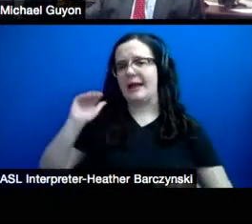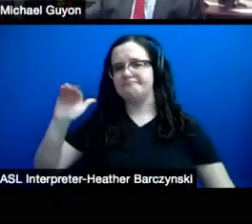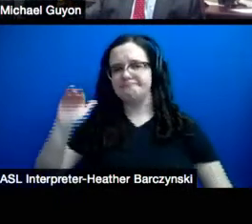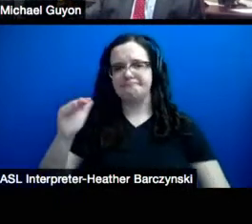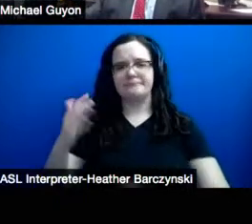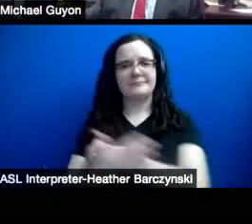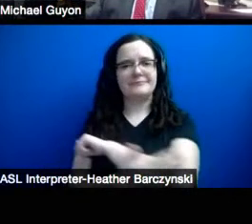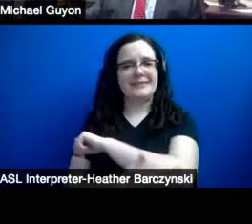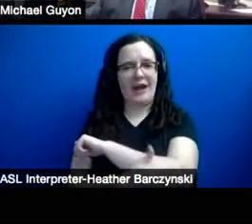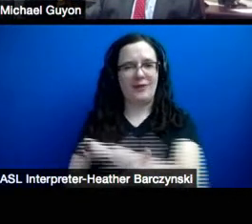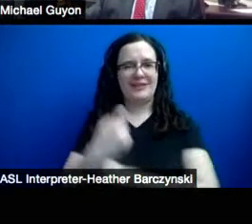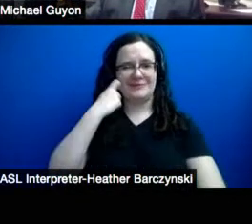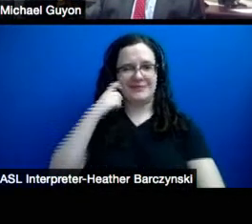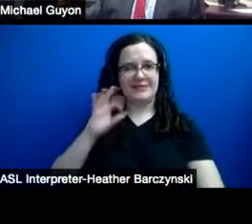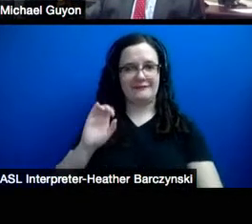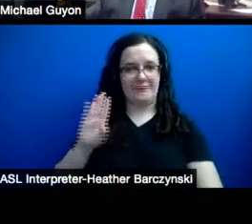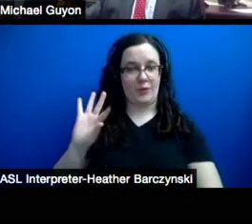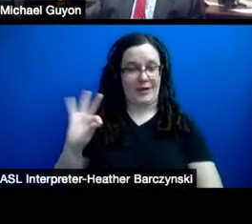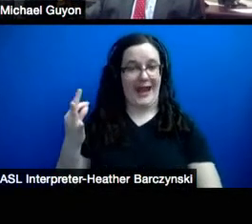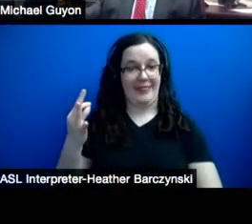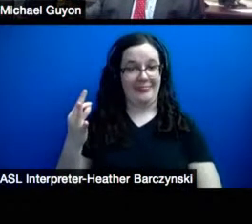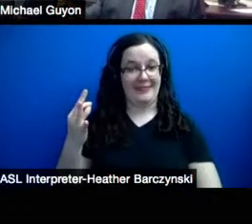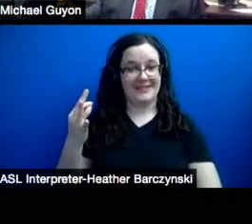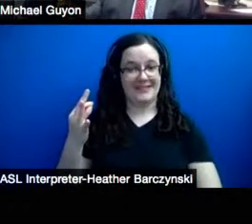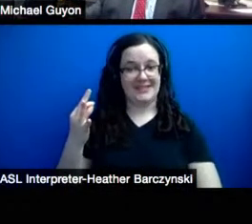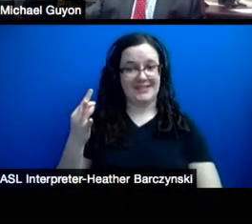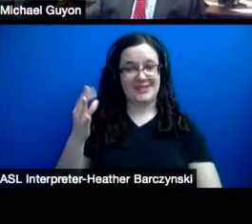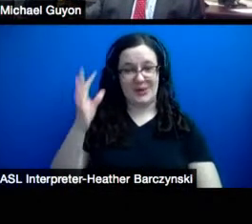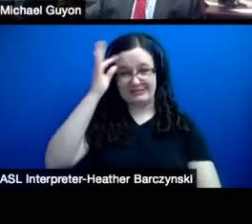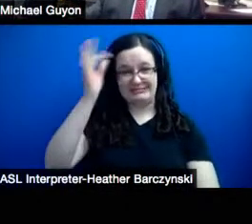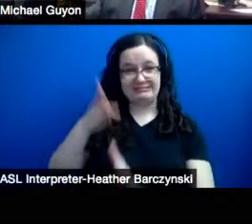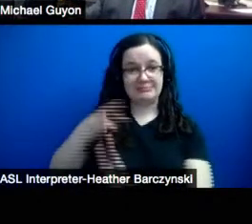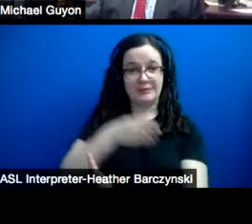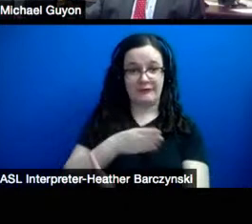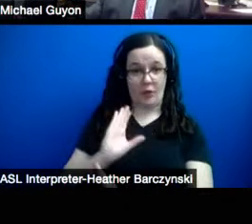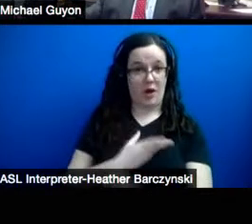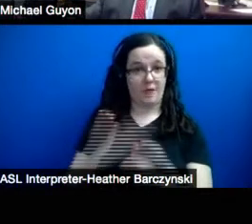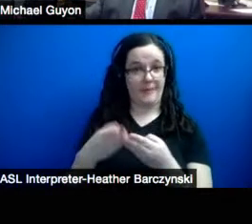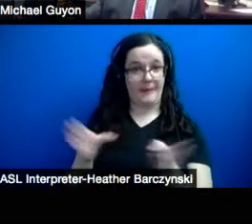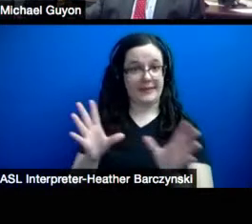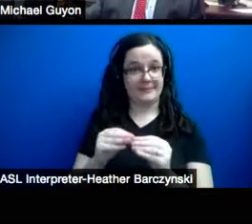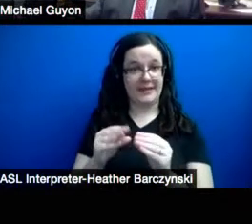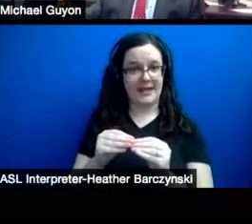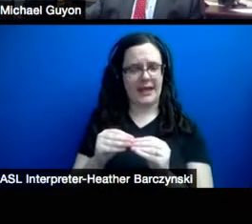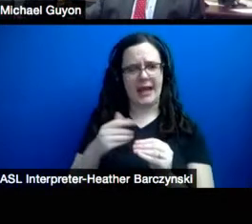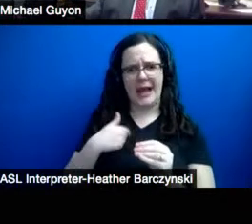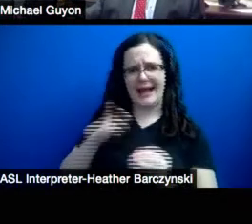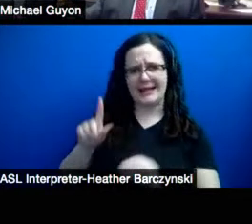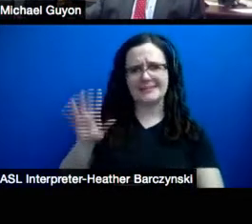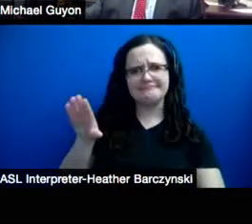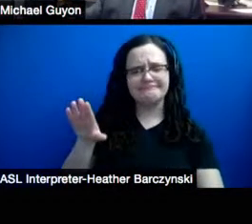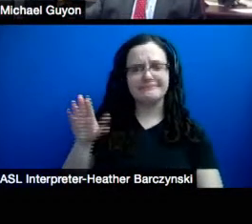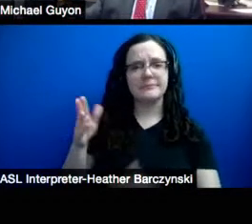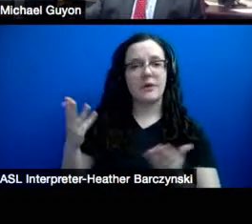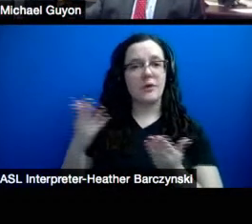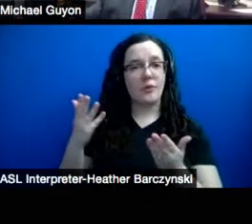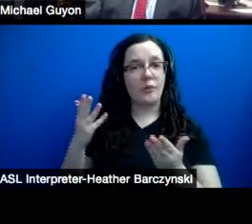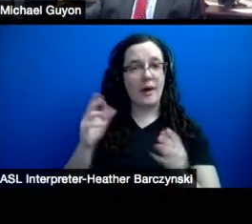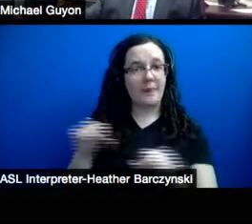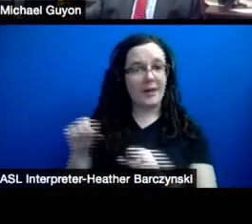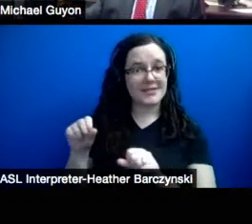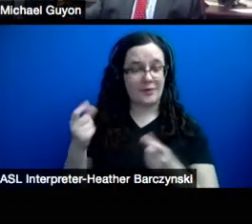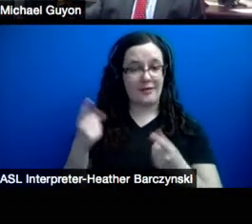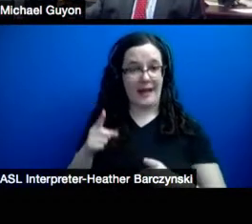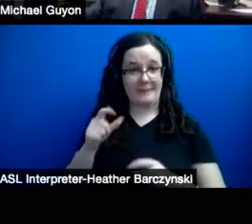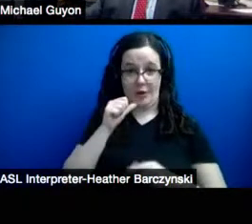the 9th of this month. So, you know, right before our public meeting, and asked what the possibility would be if we didn't get this variance